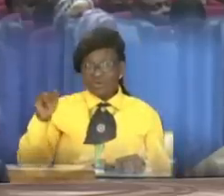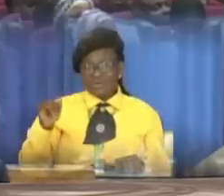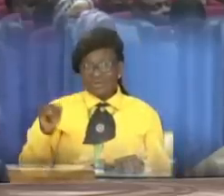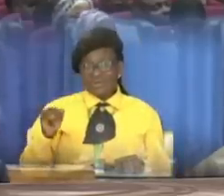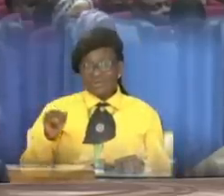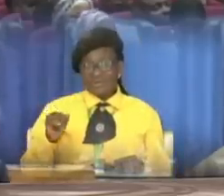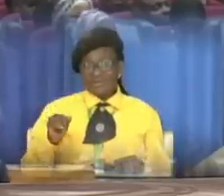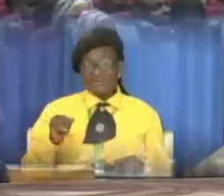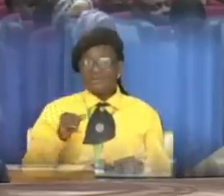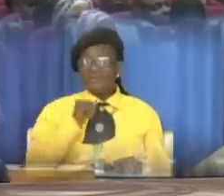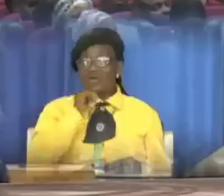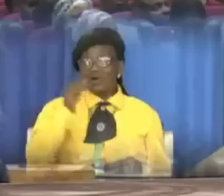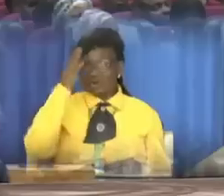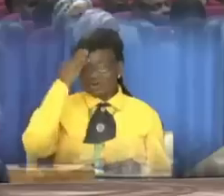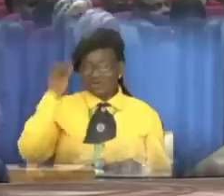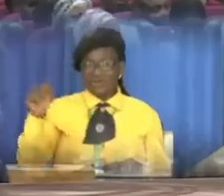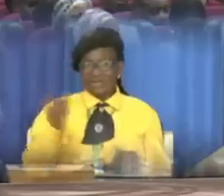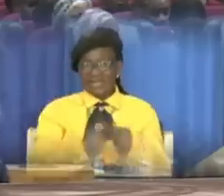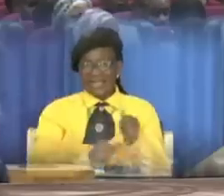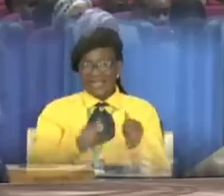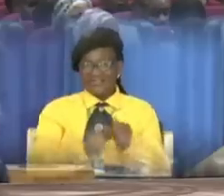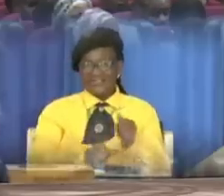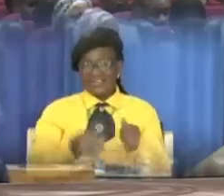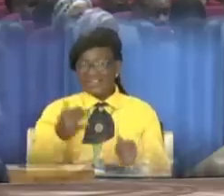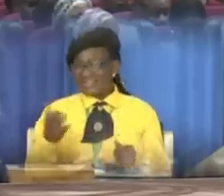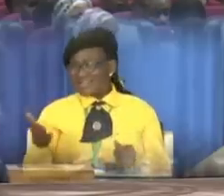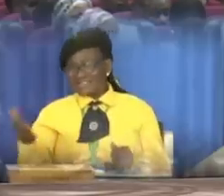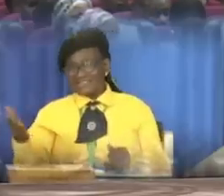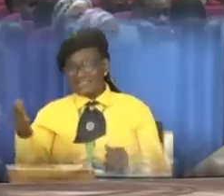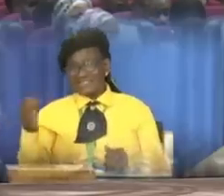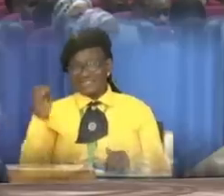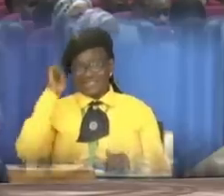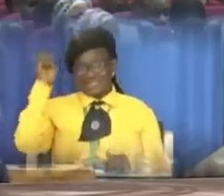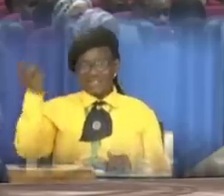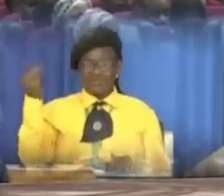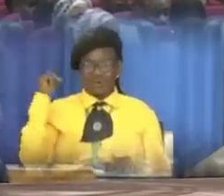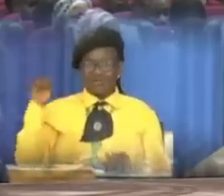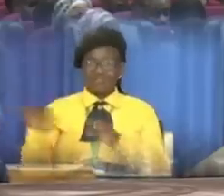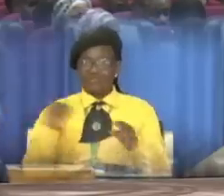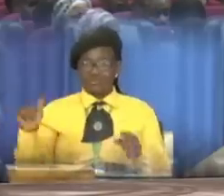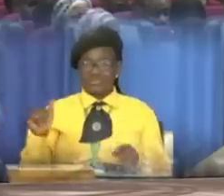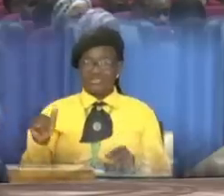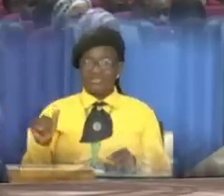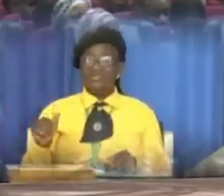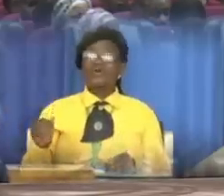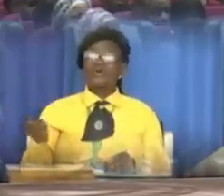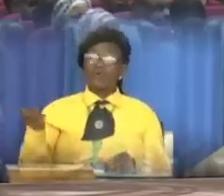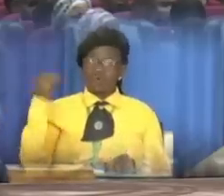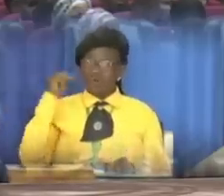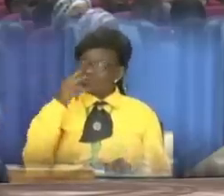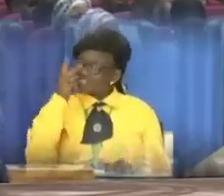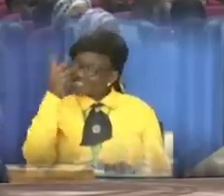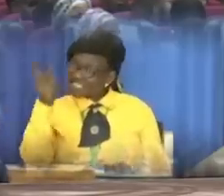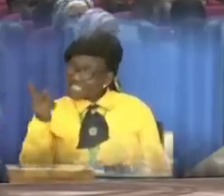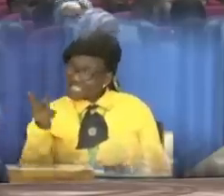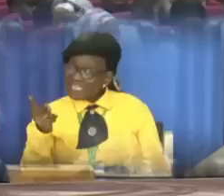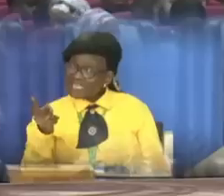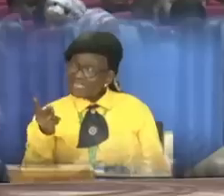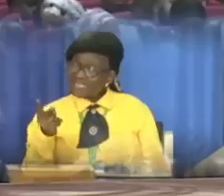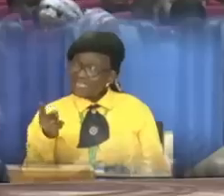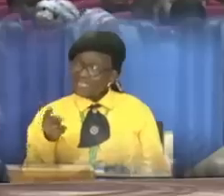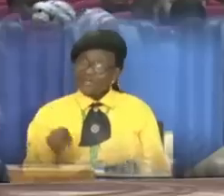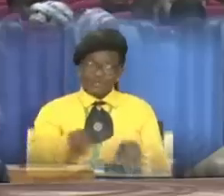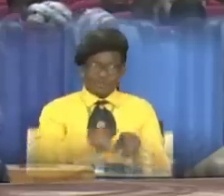shown. So just one phone call from the headquarters to some